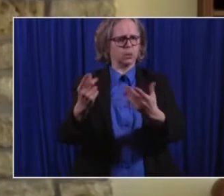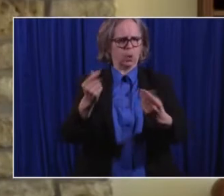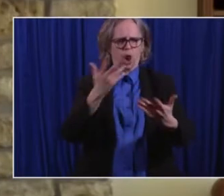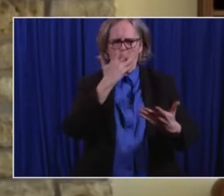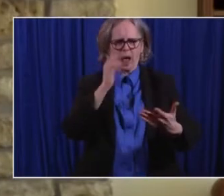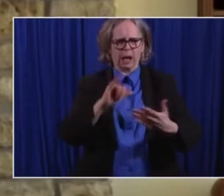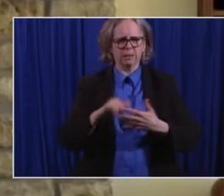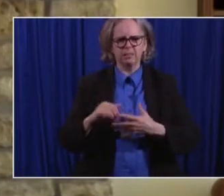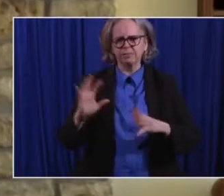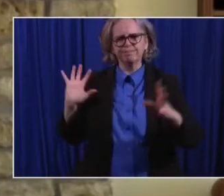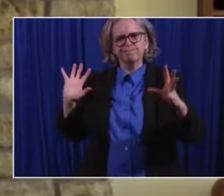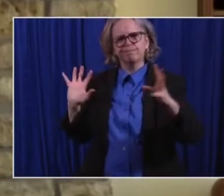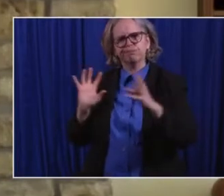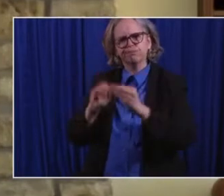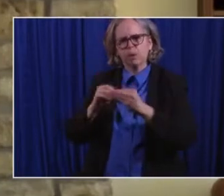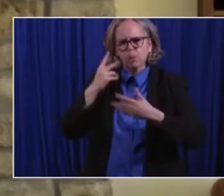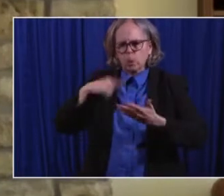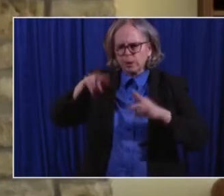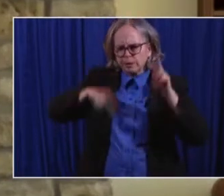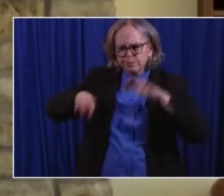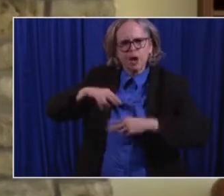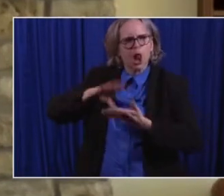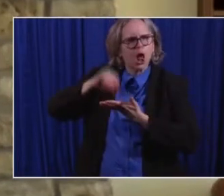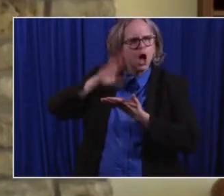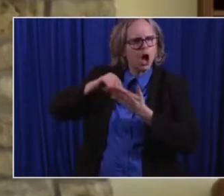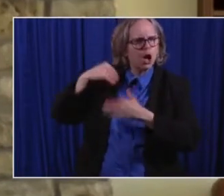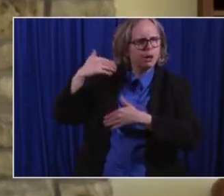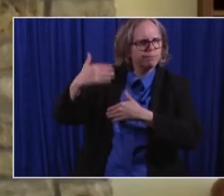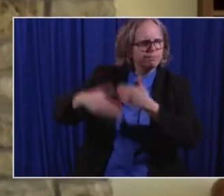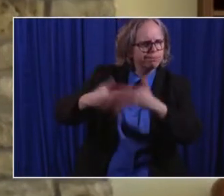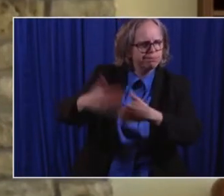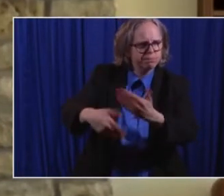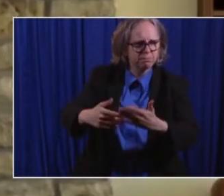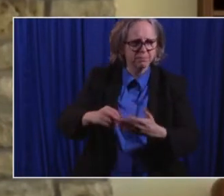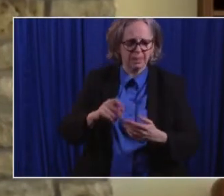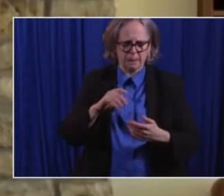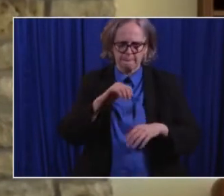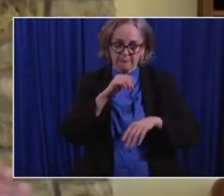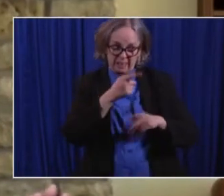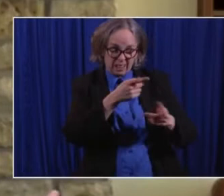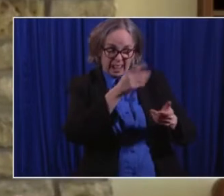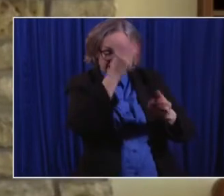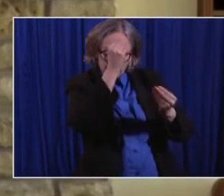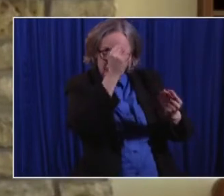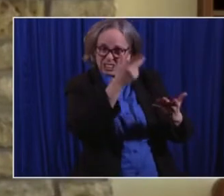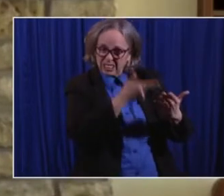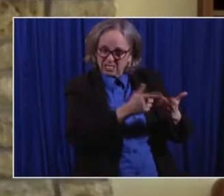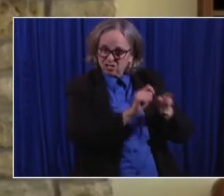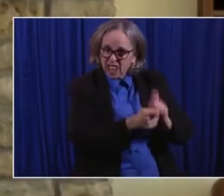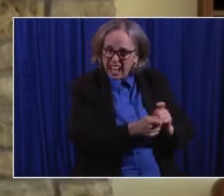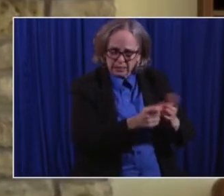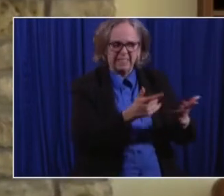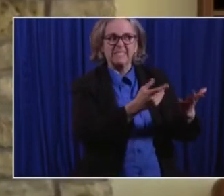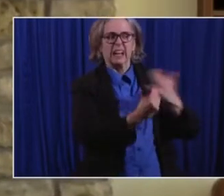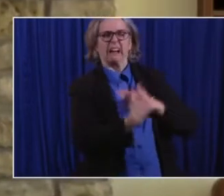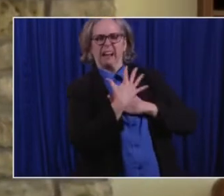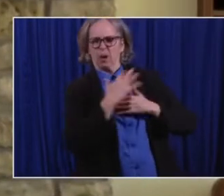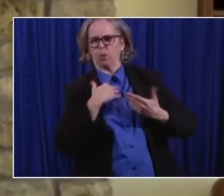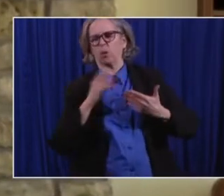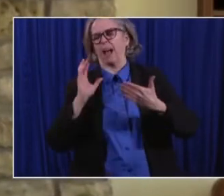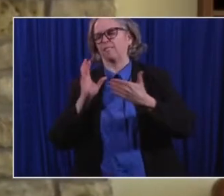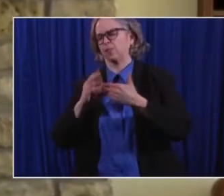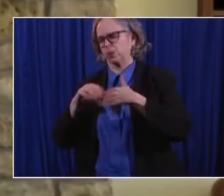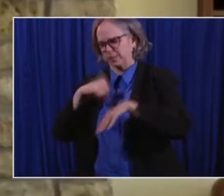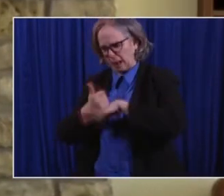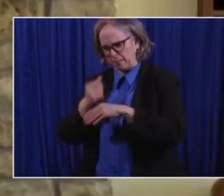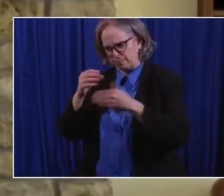And as the facts change, then we will adjust. We hope they go in the right direction. We're optimistic that they